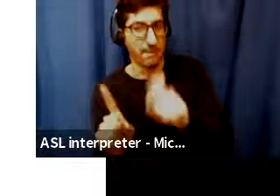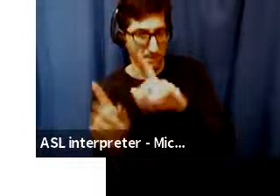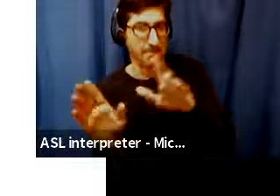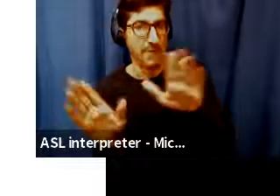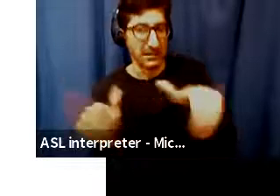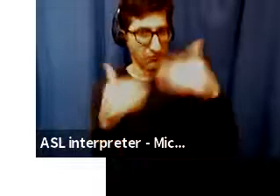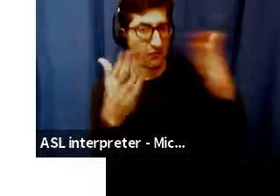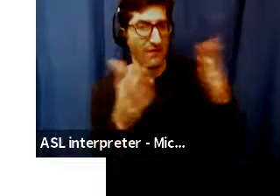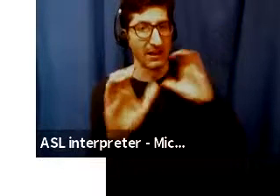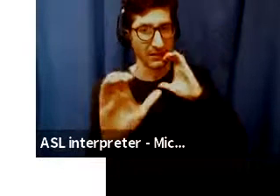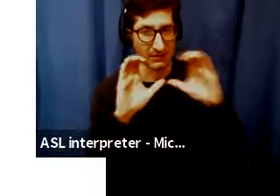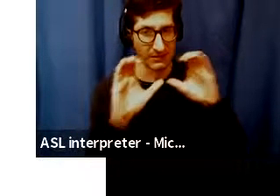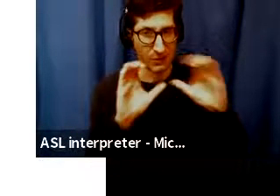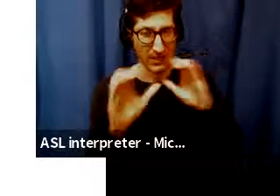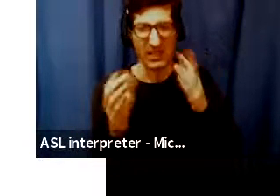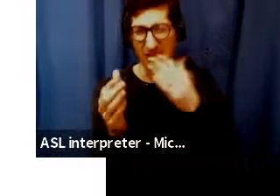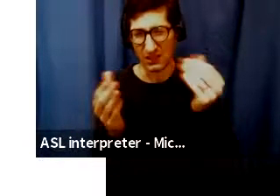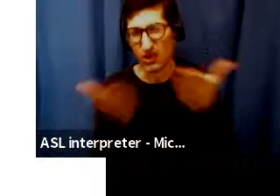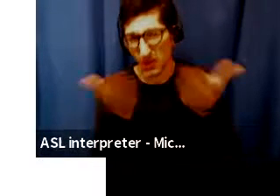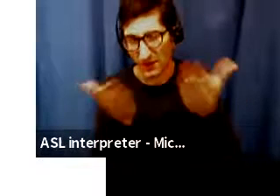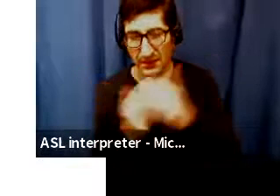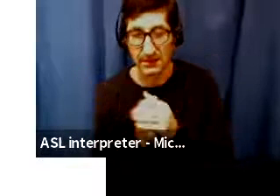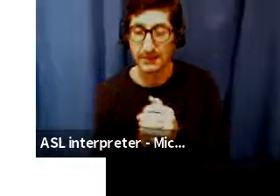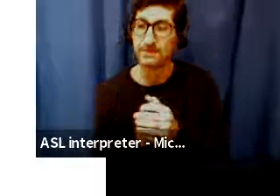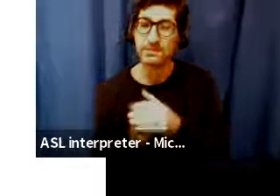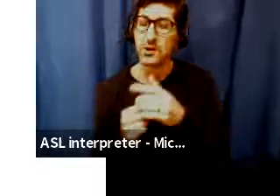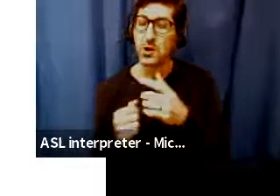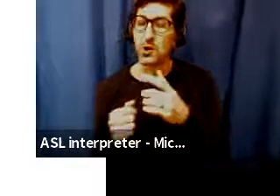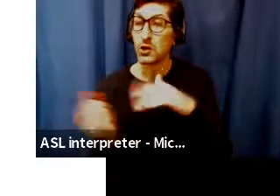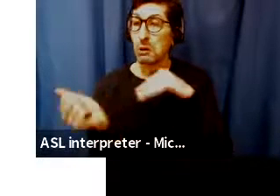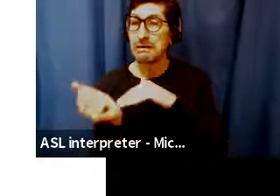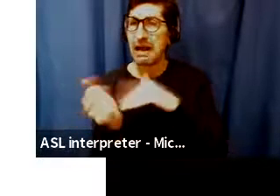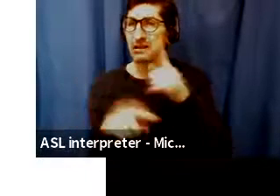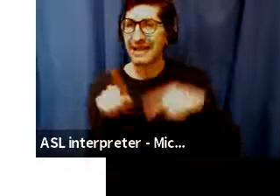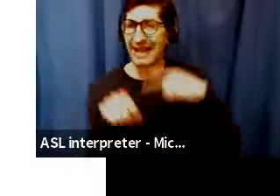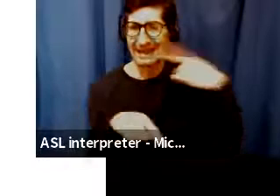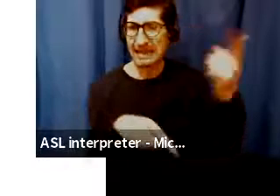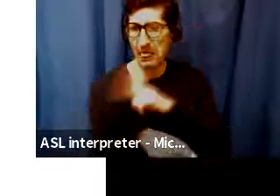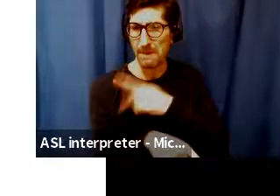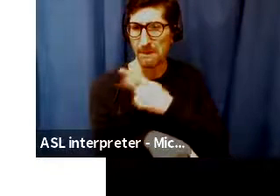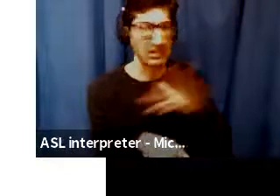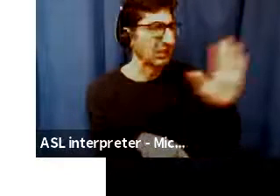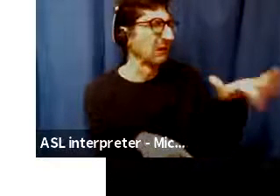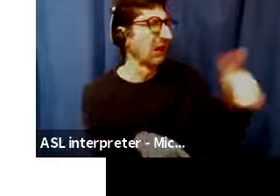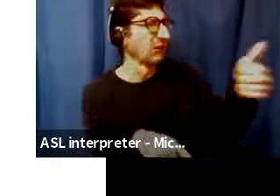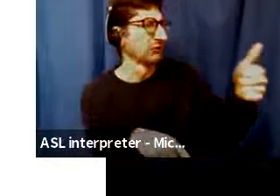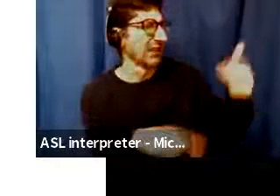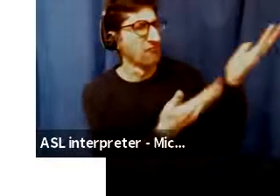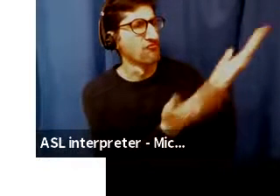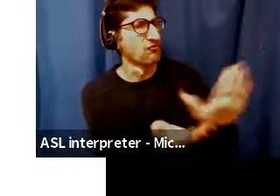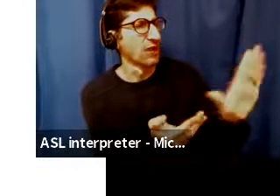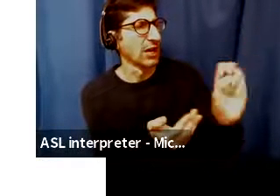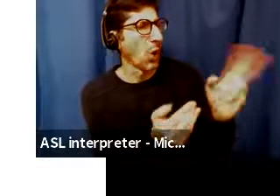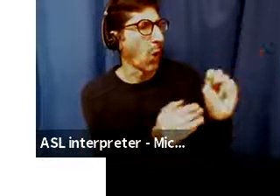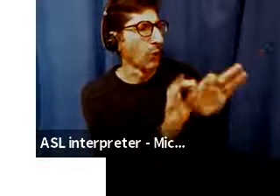you can't say, Mr. Patient, please bring your own interpreter. Now,